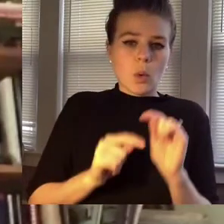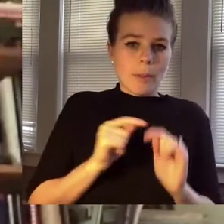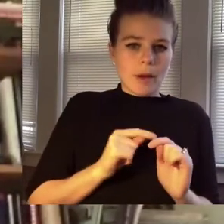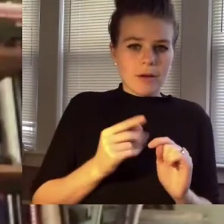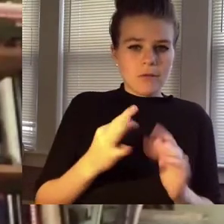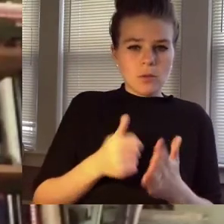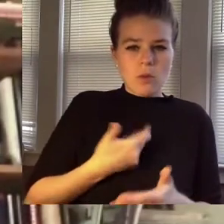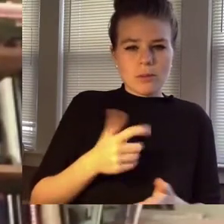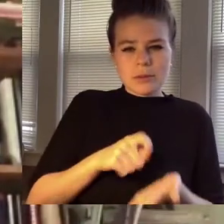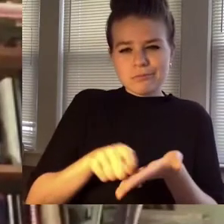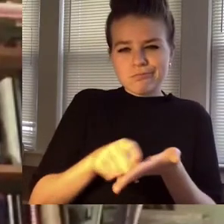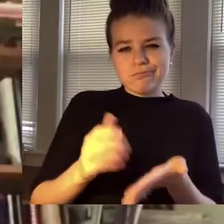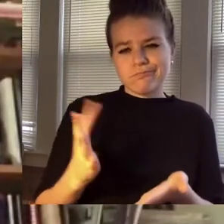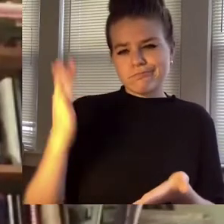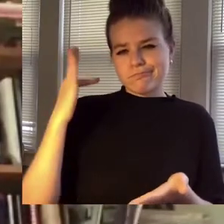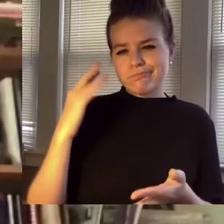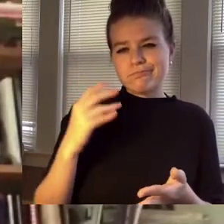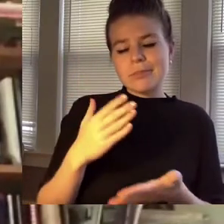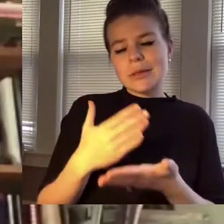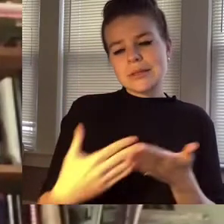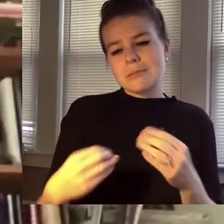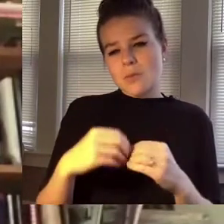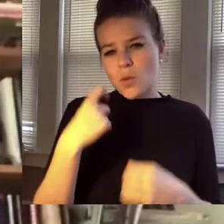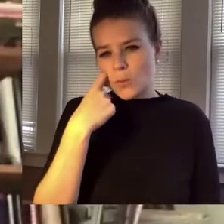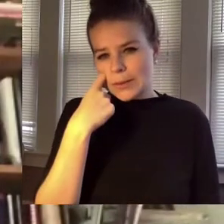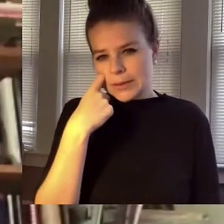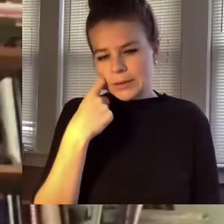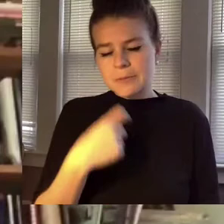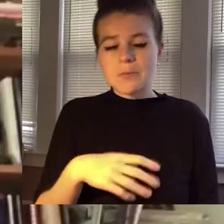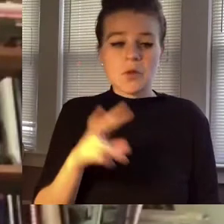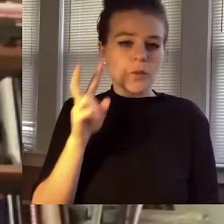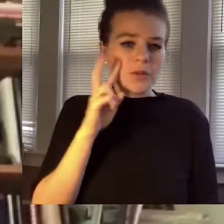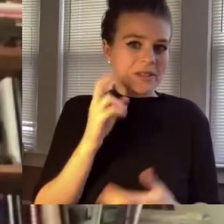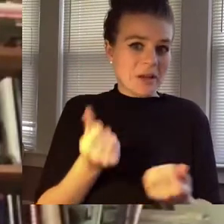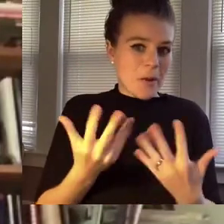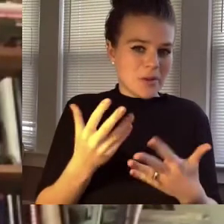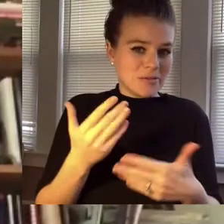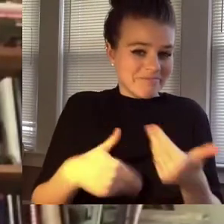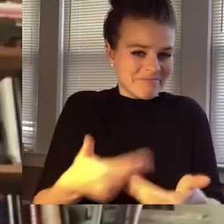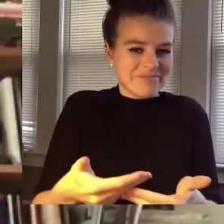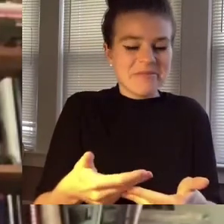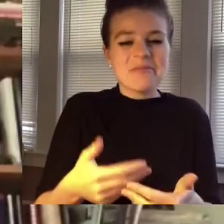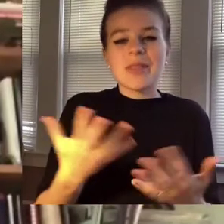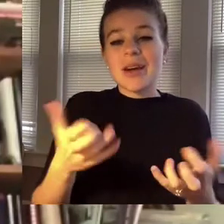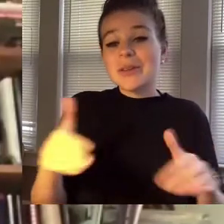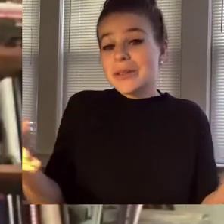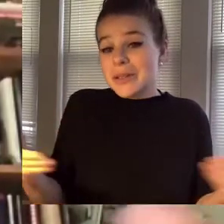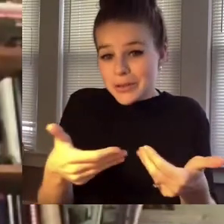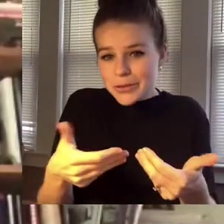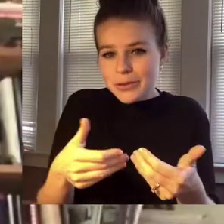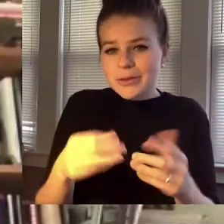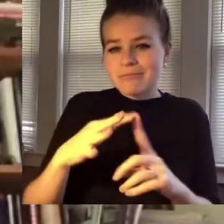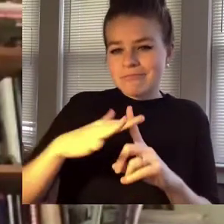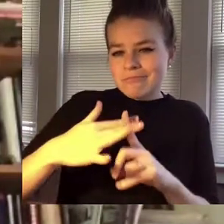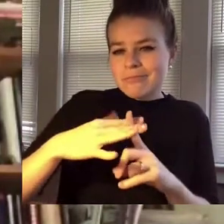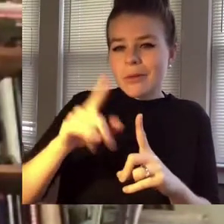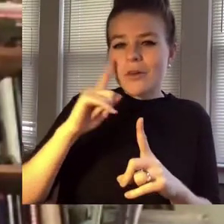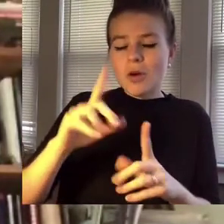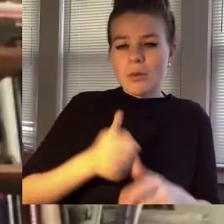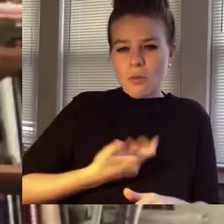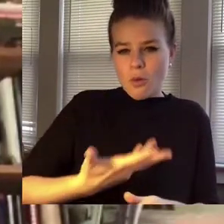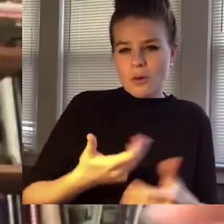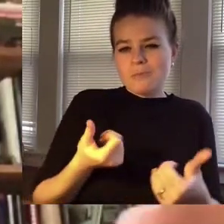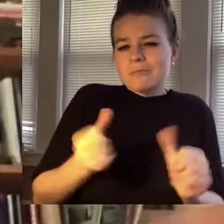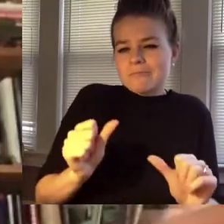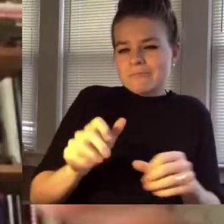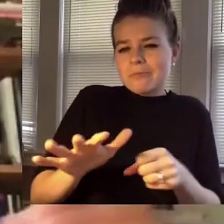ago and some poems that are more recent. And we'll see how far we can get through. I want to introduce this poem because I'm trying to fully understand and see